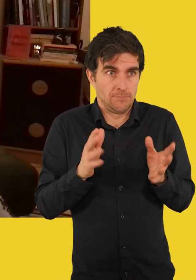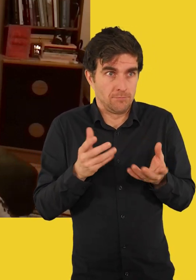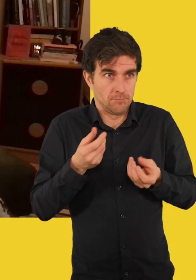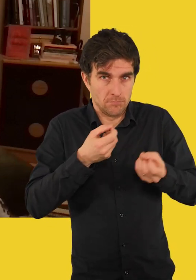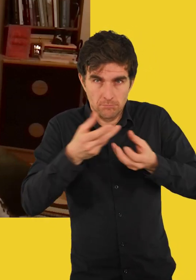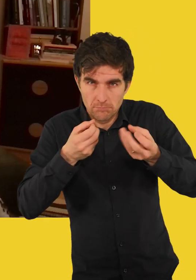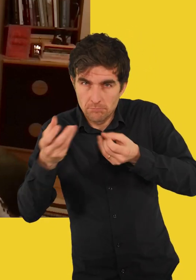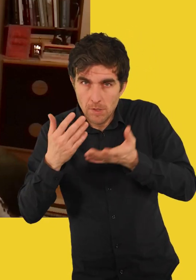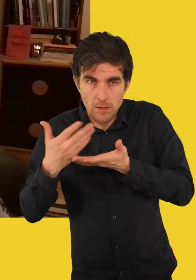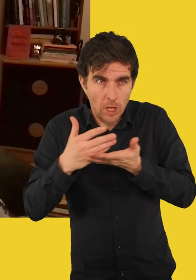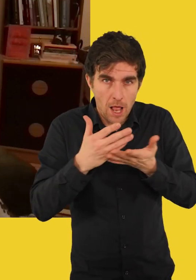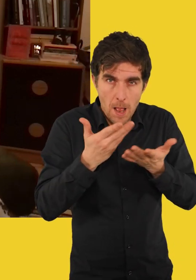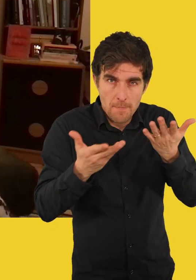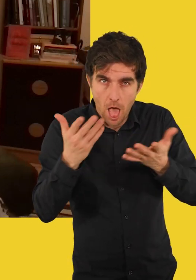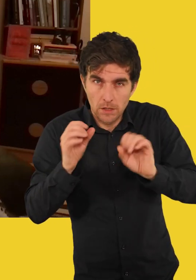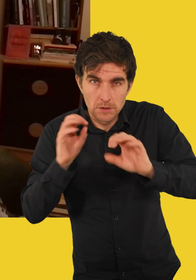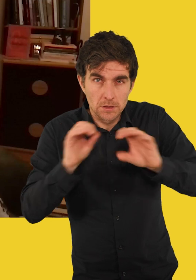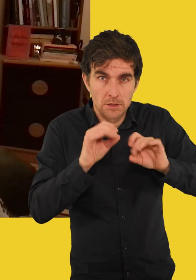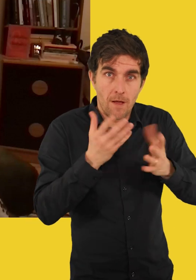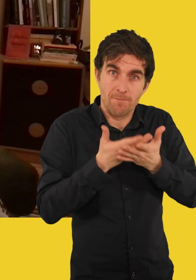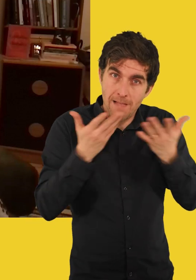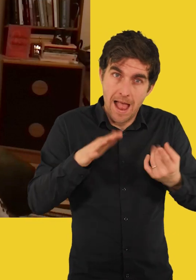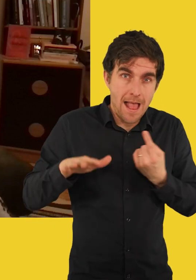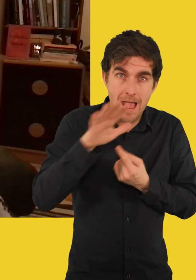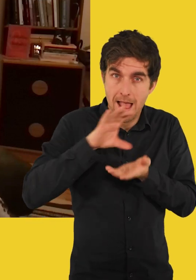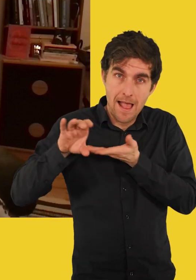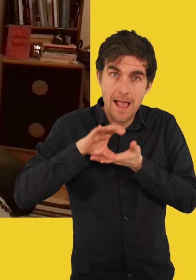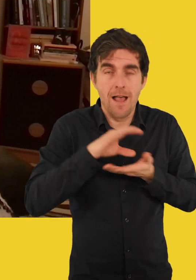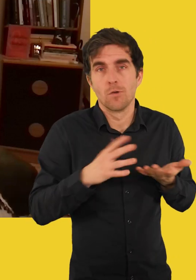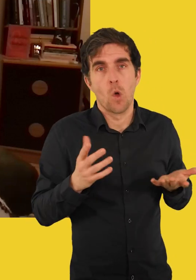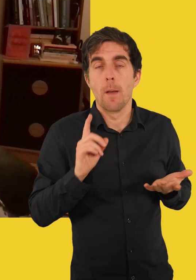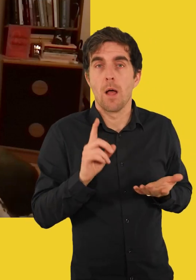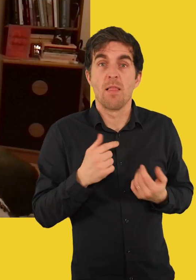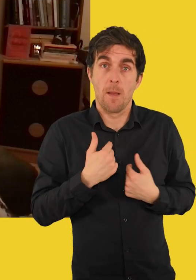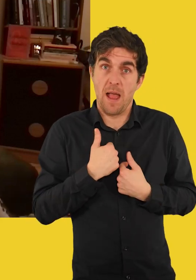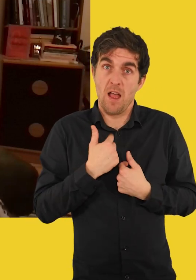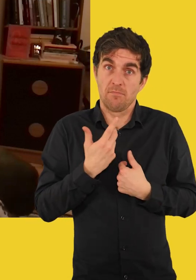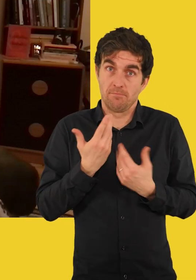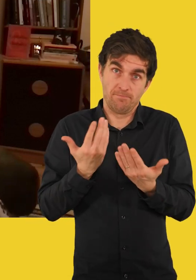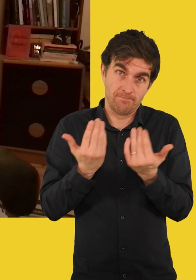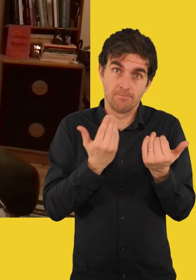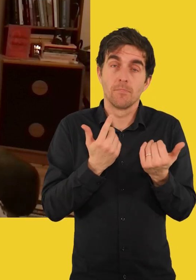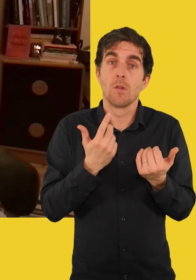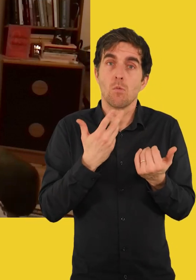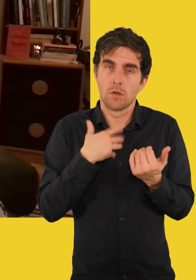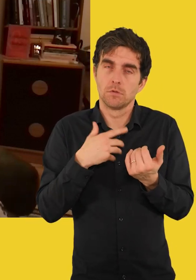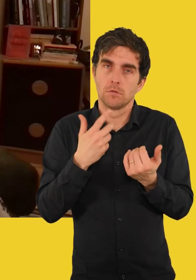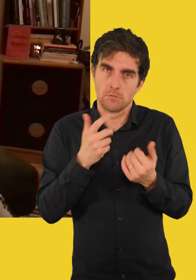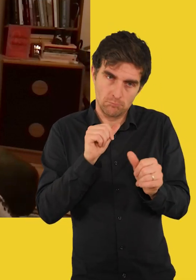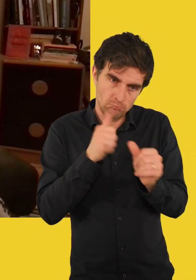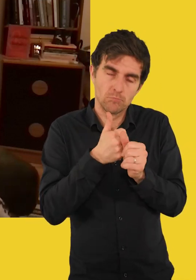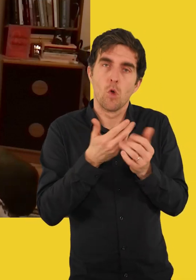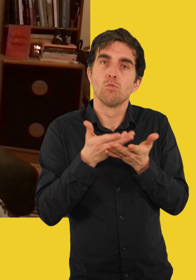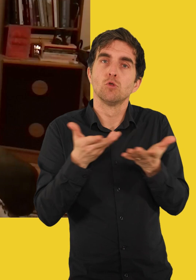distributed in balance. It's not distributed fairly. I guess it's my invitation again to resource